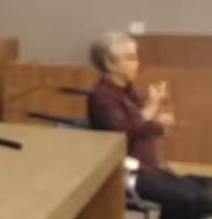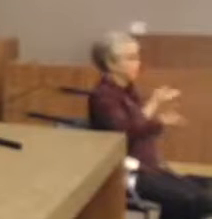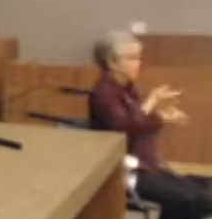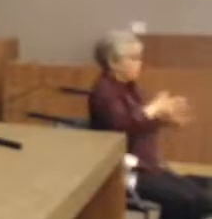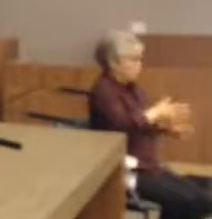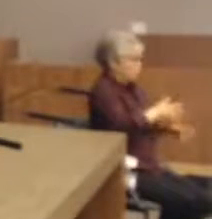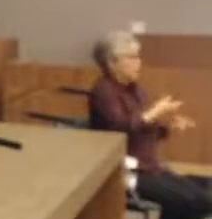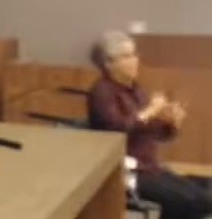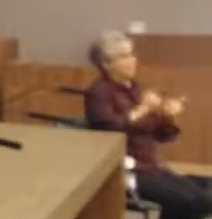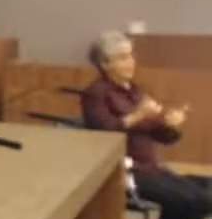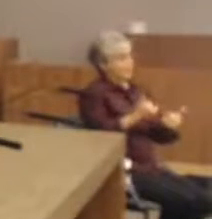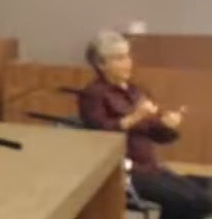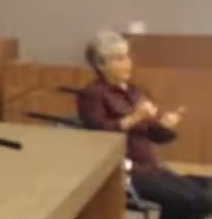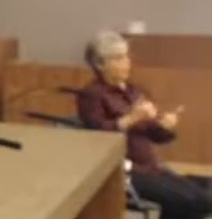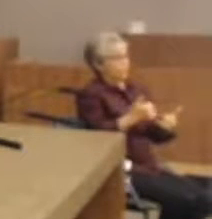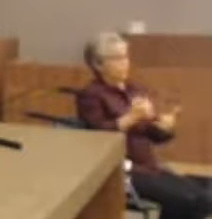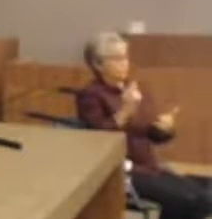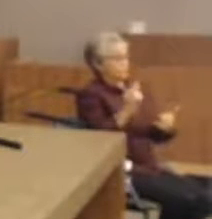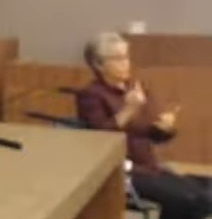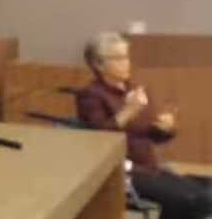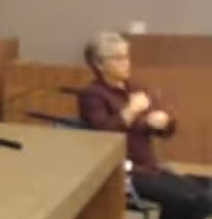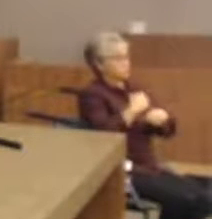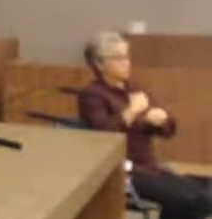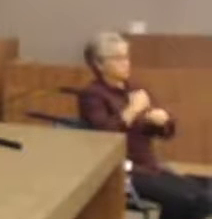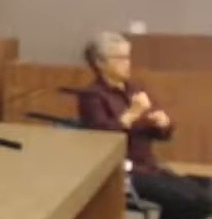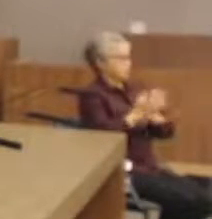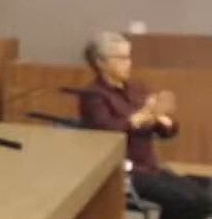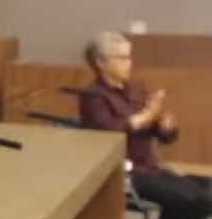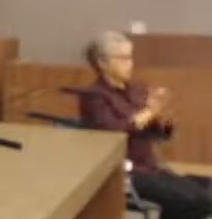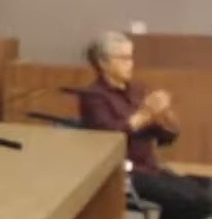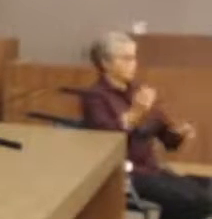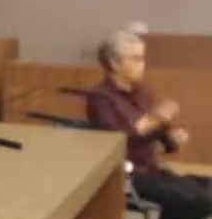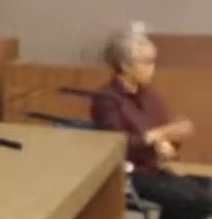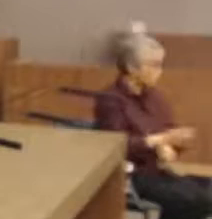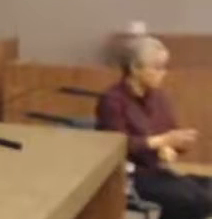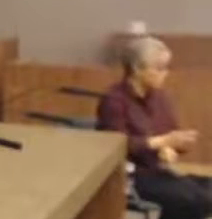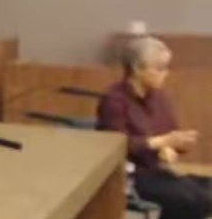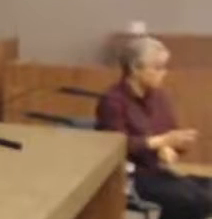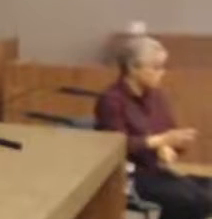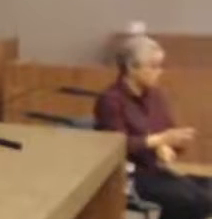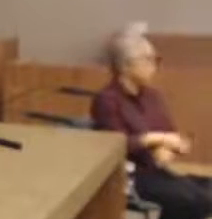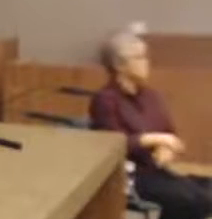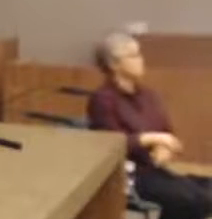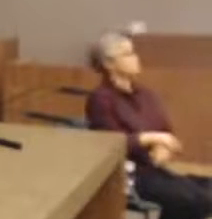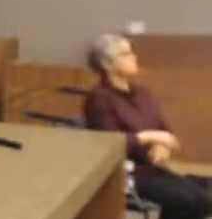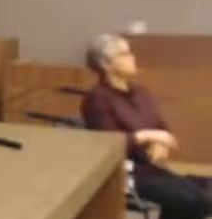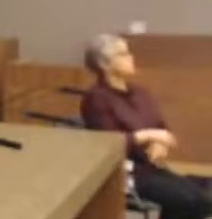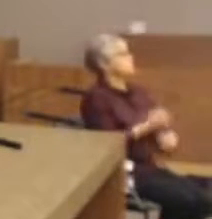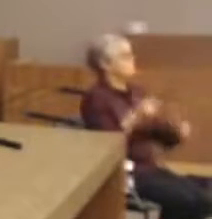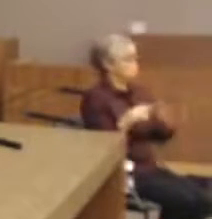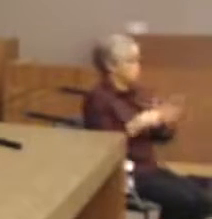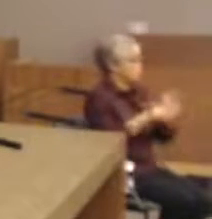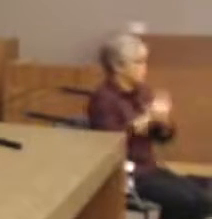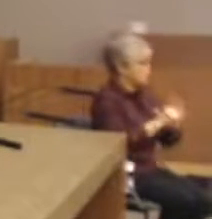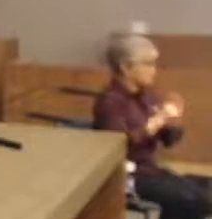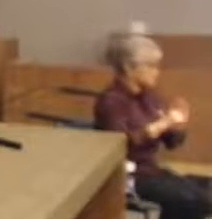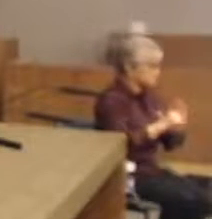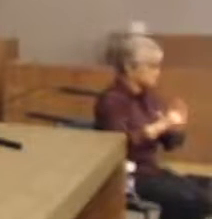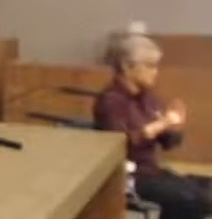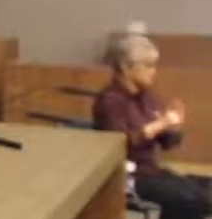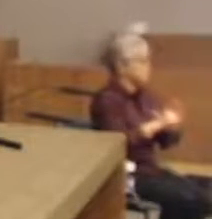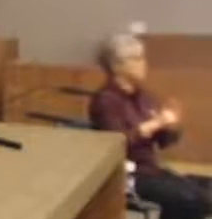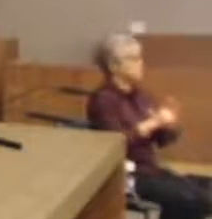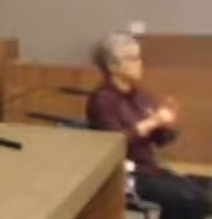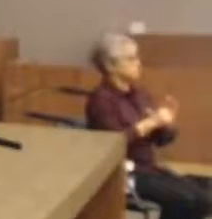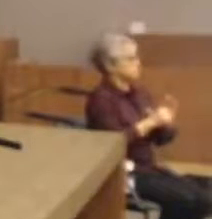substances or something in order to manage the symptoms that got triggered by this? Those would be the questions I would ask. But a